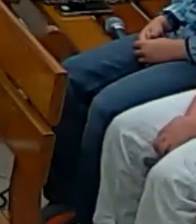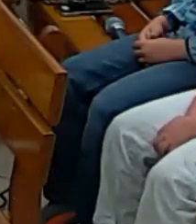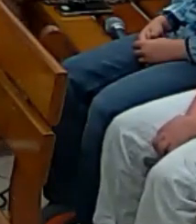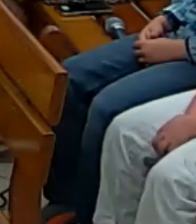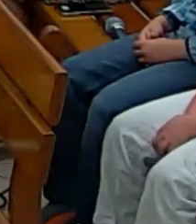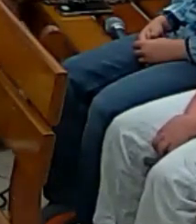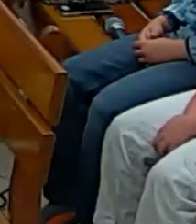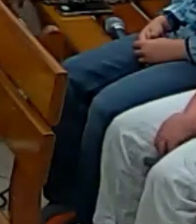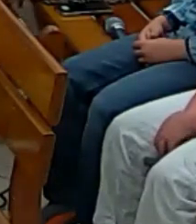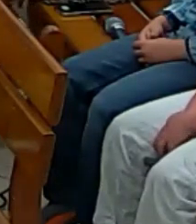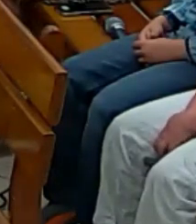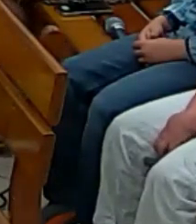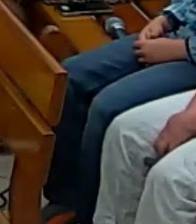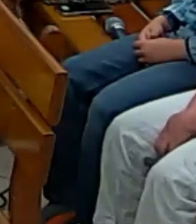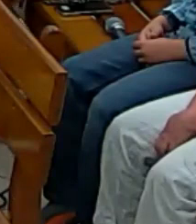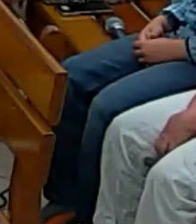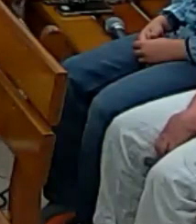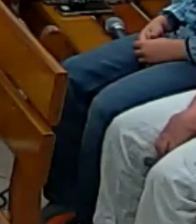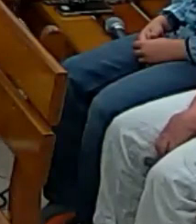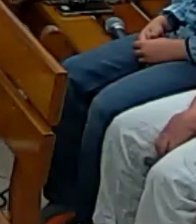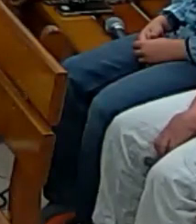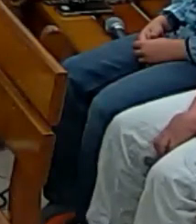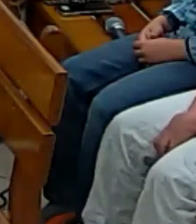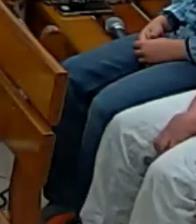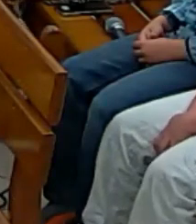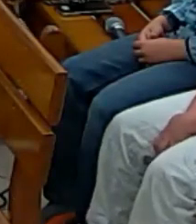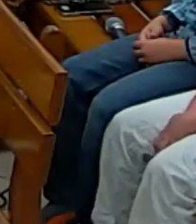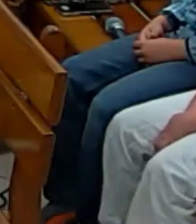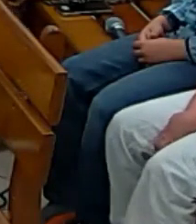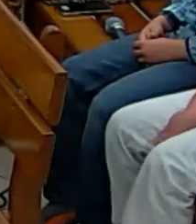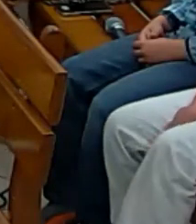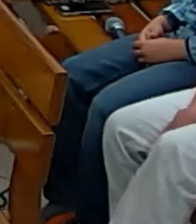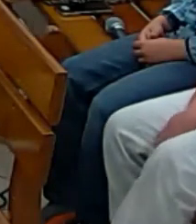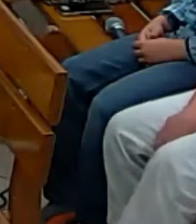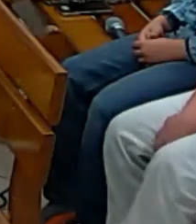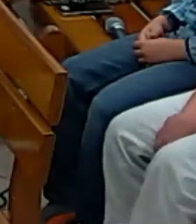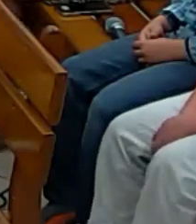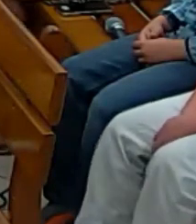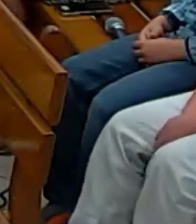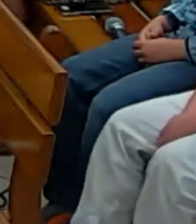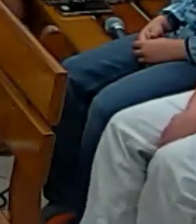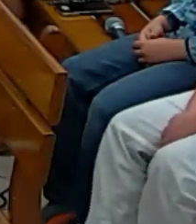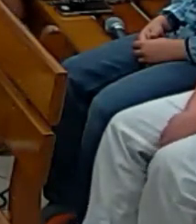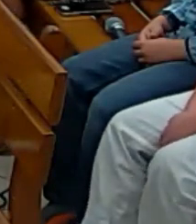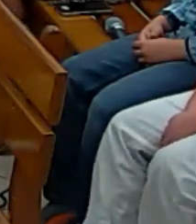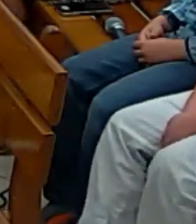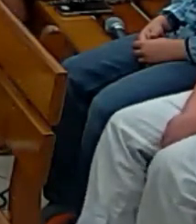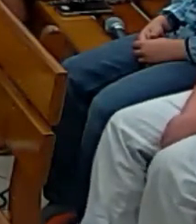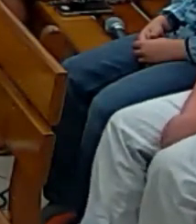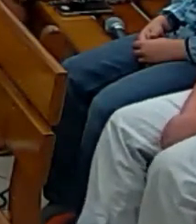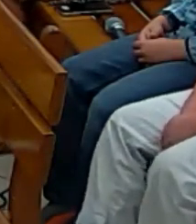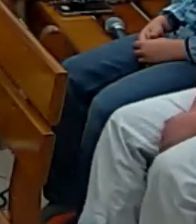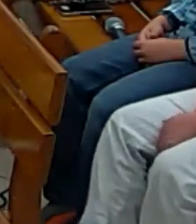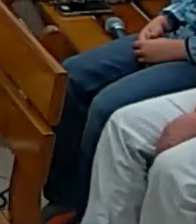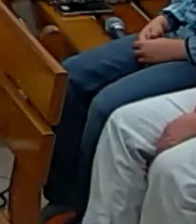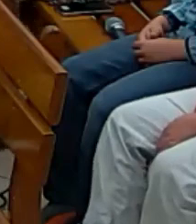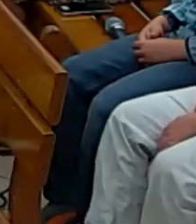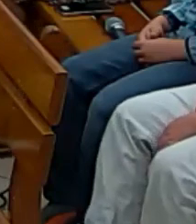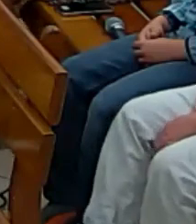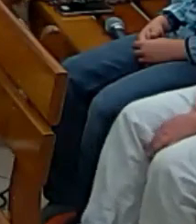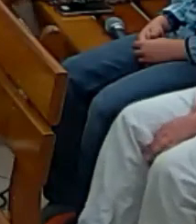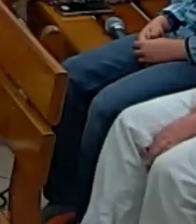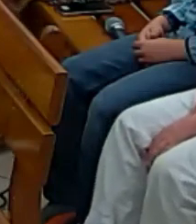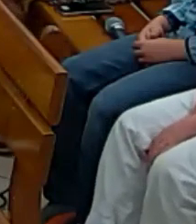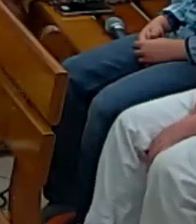facing with so many things that have come upon them, so many things being offered to them, but you